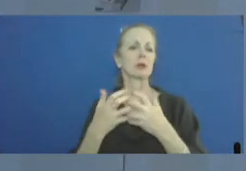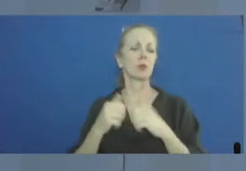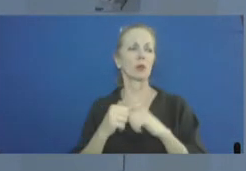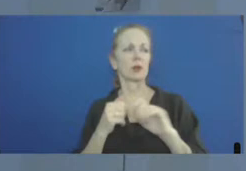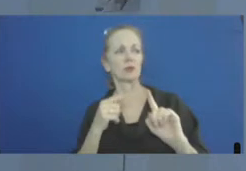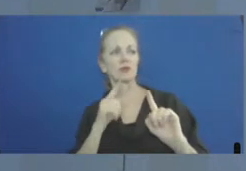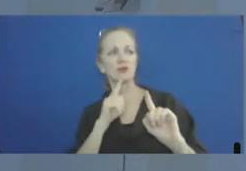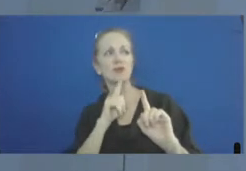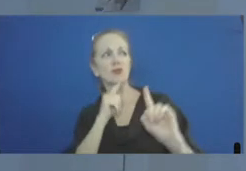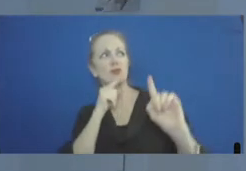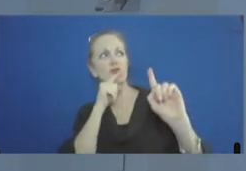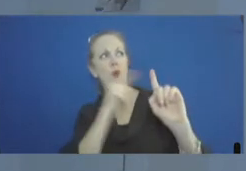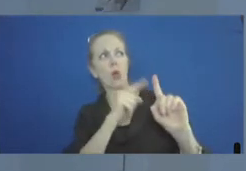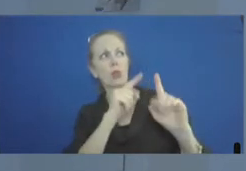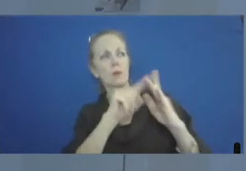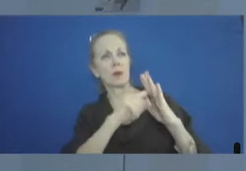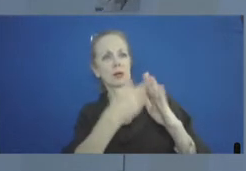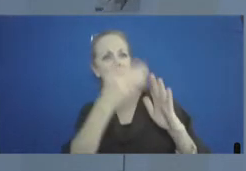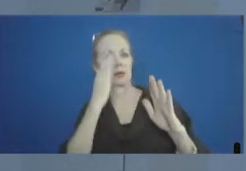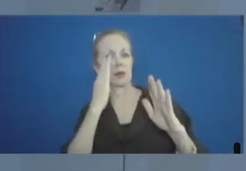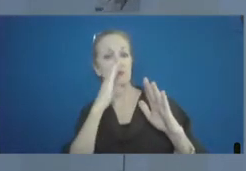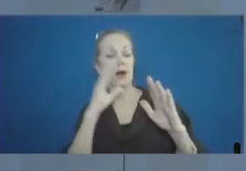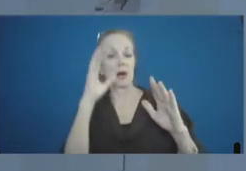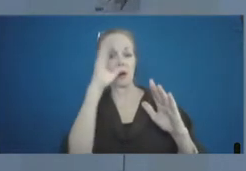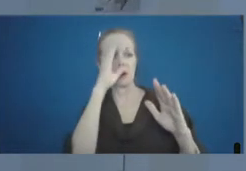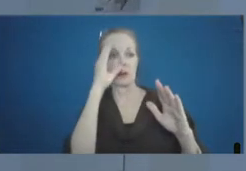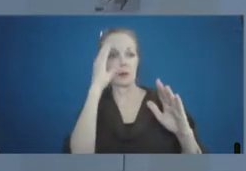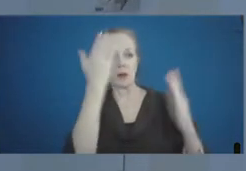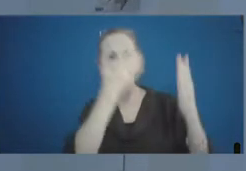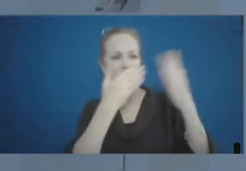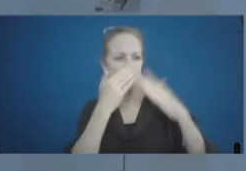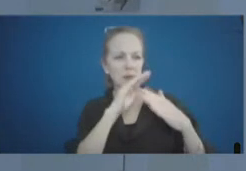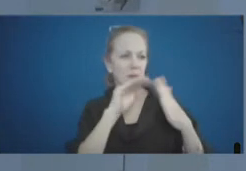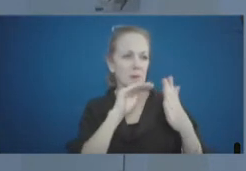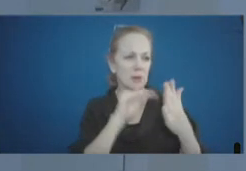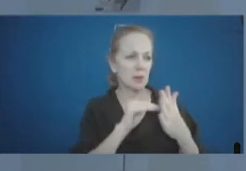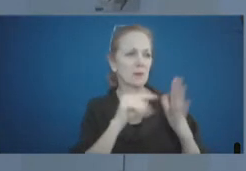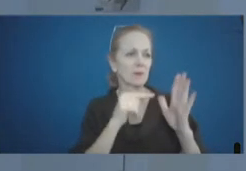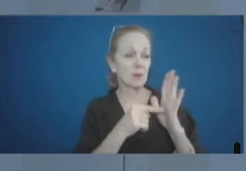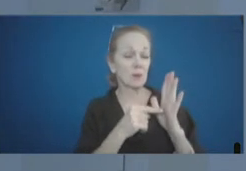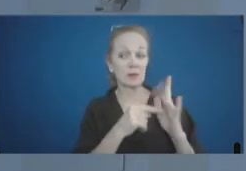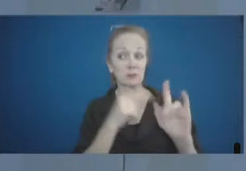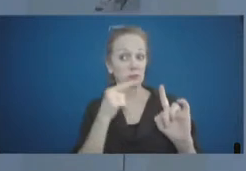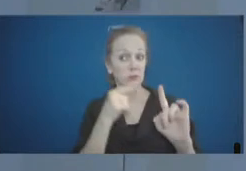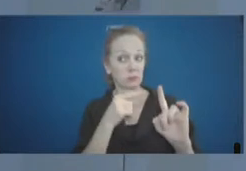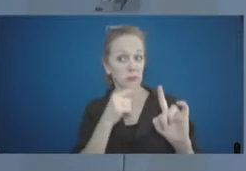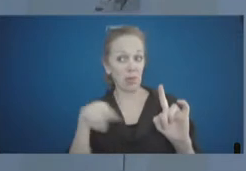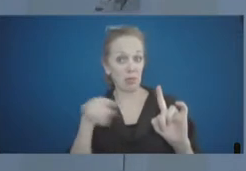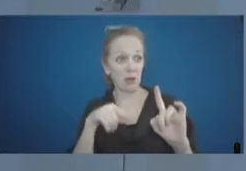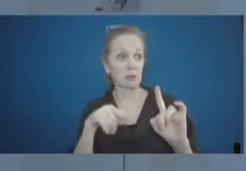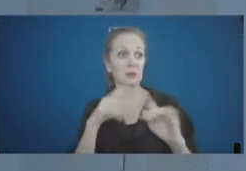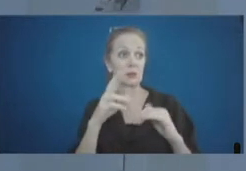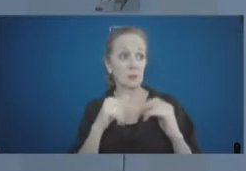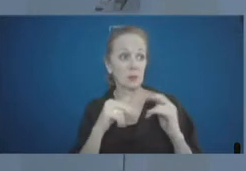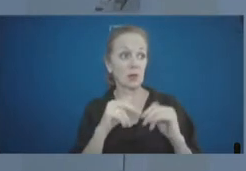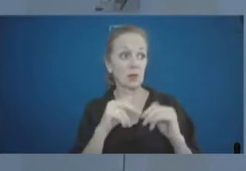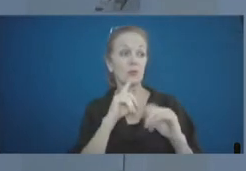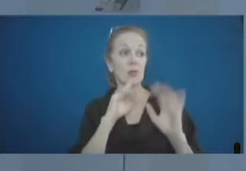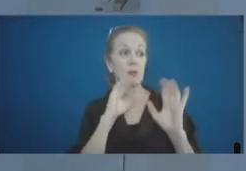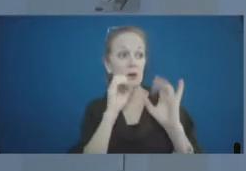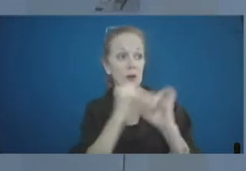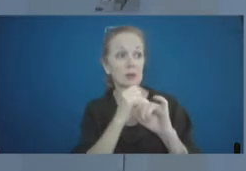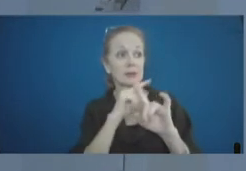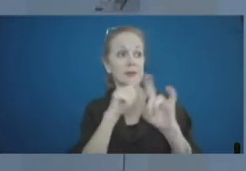to be in the beginning, which was about missing middle and about affordability, because to your point, where a lot of these are being built, it really attracts a different